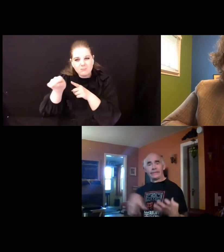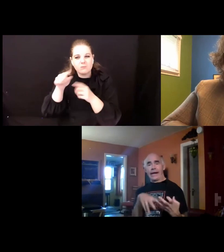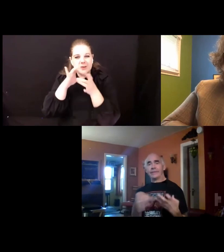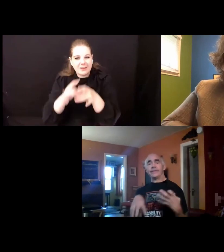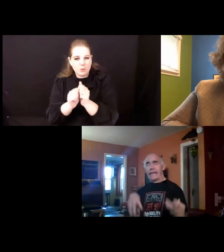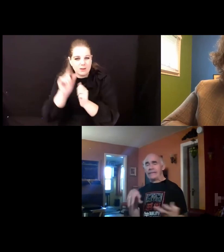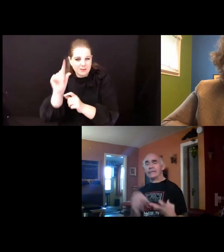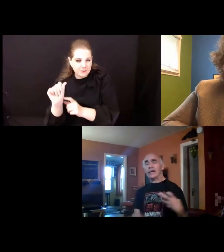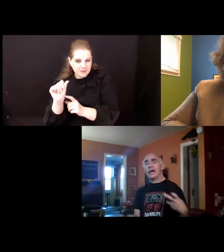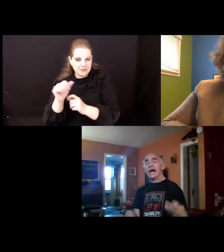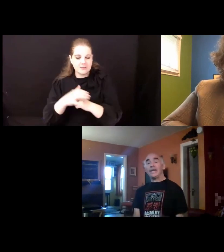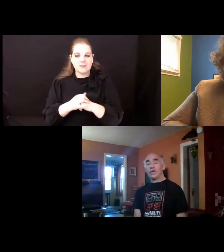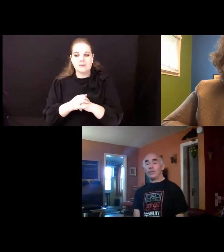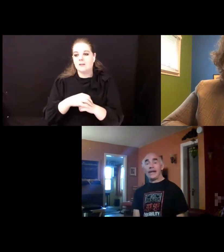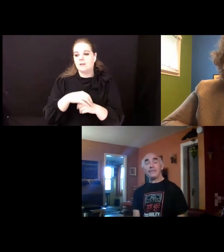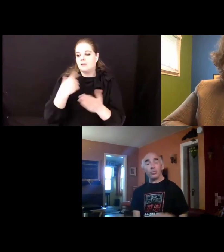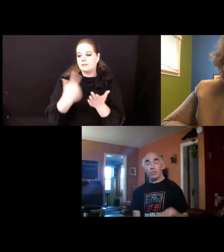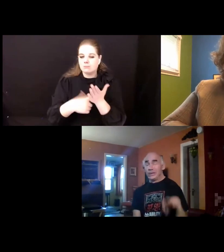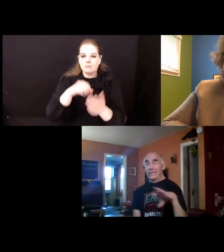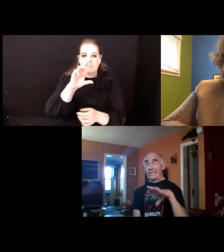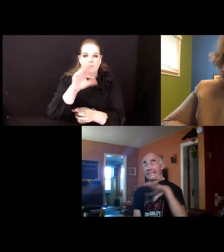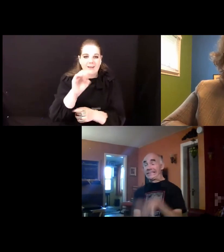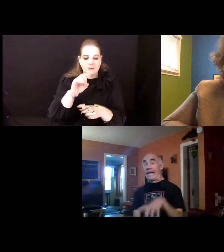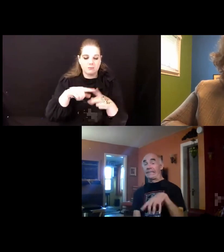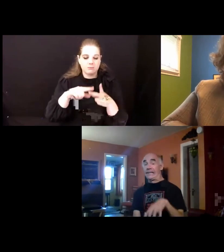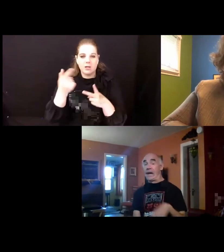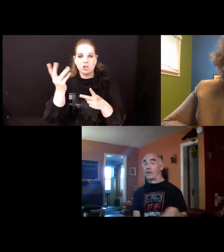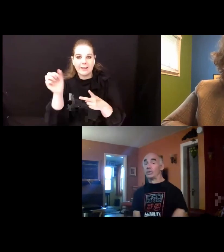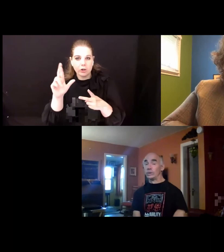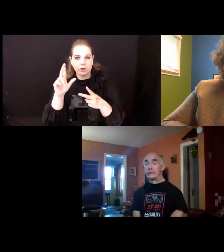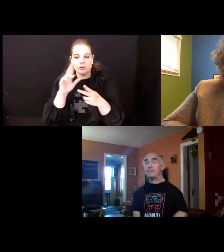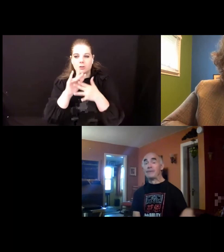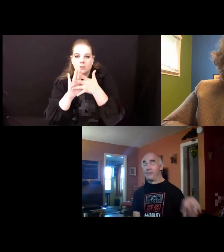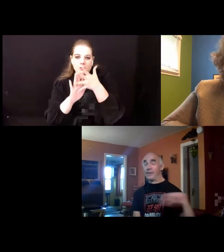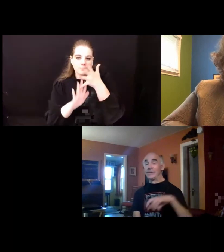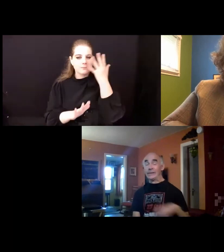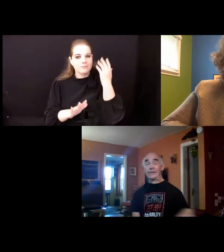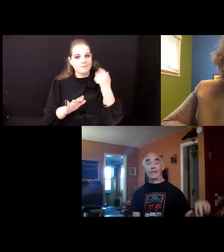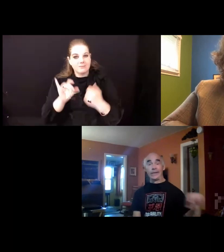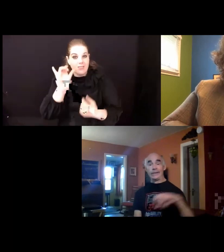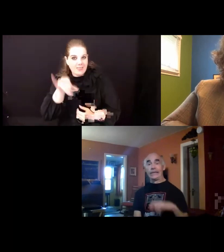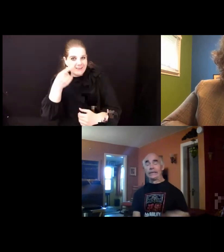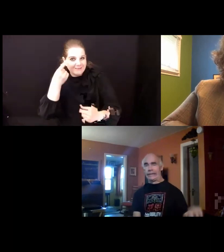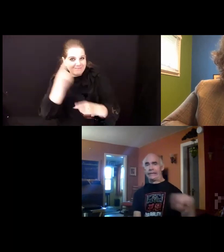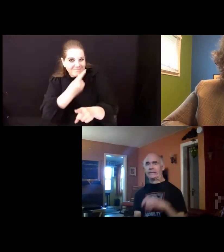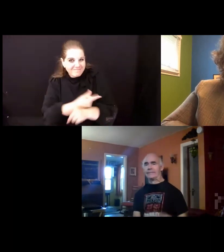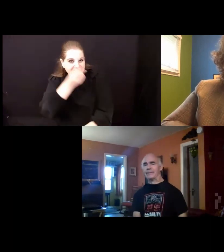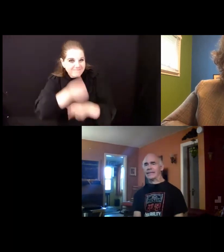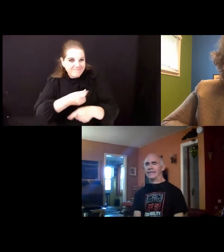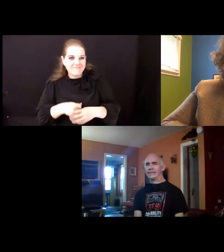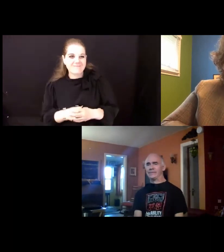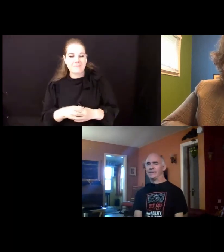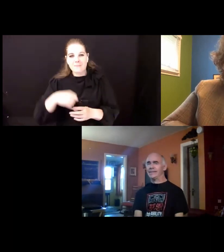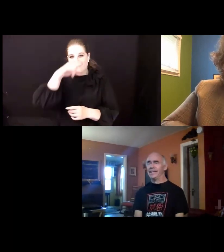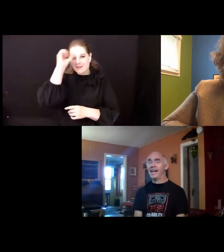race, gender, you name it, which is exactly how it should be, because the